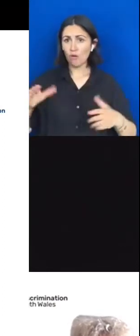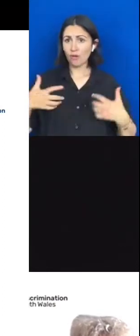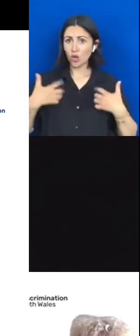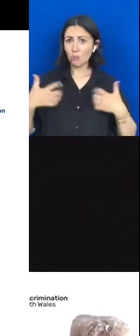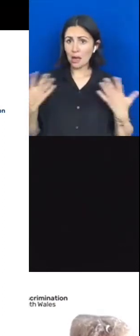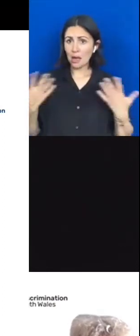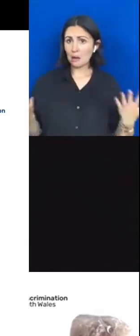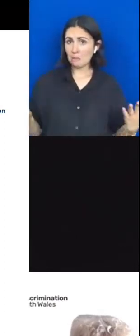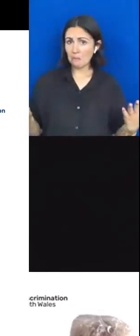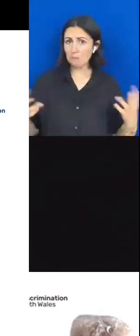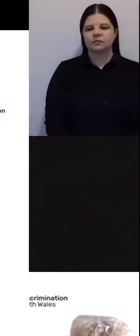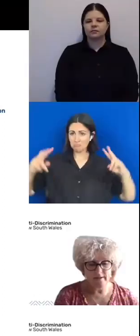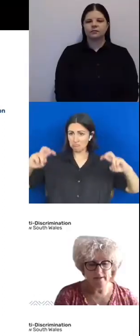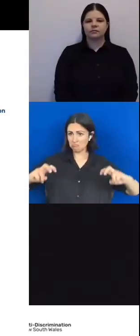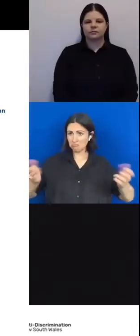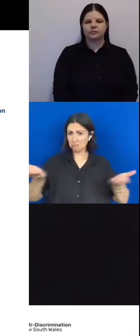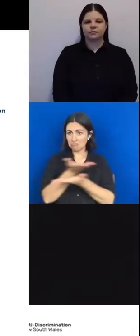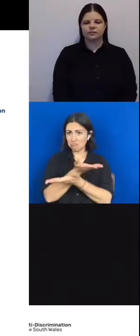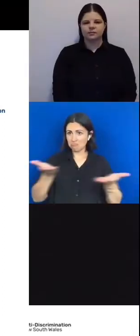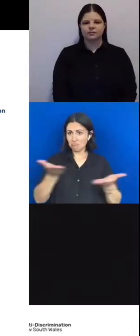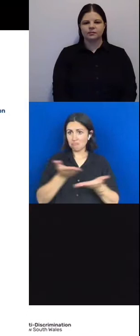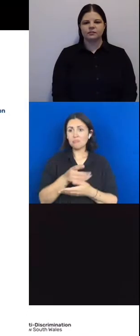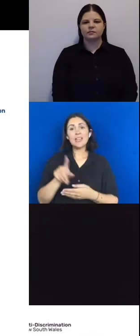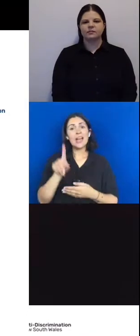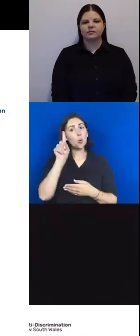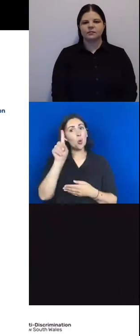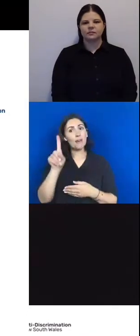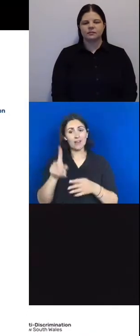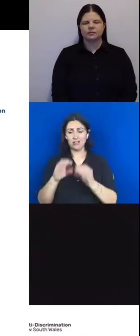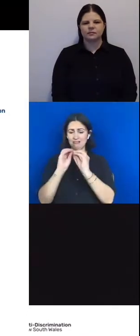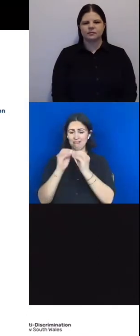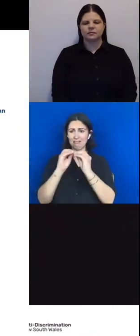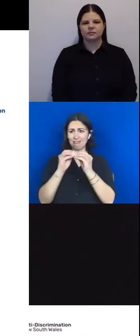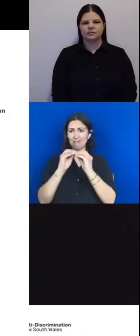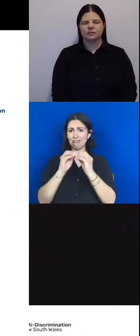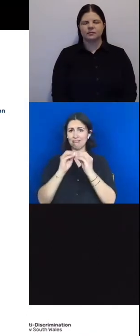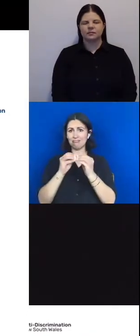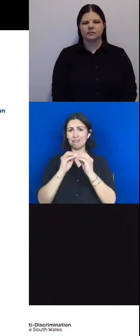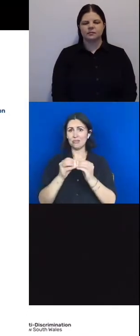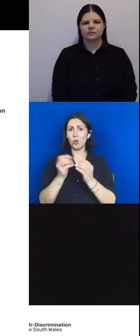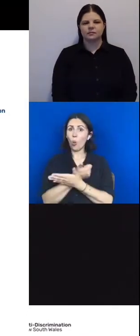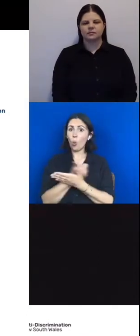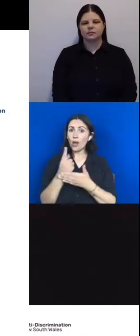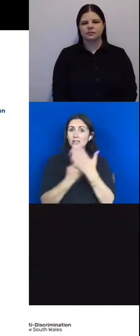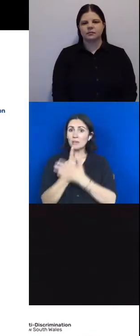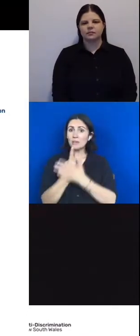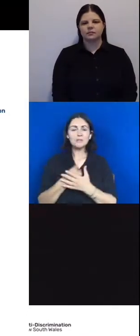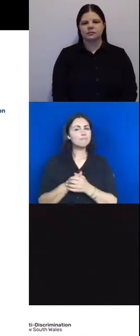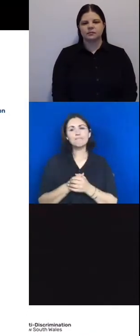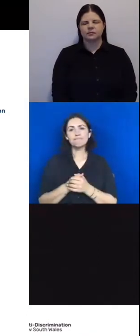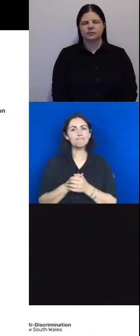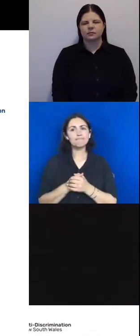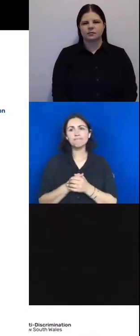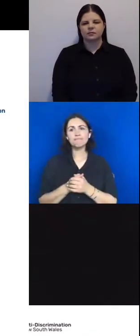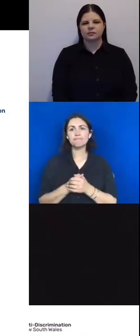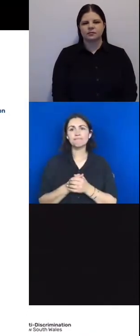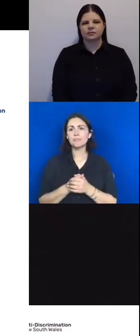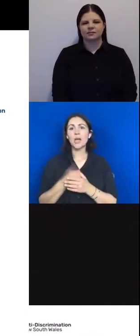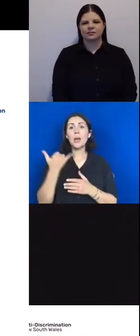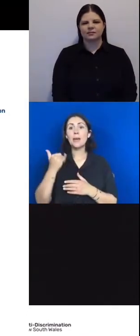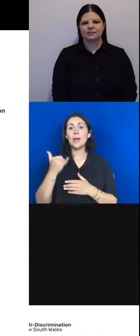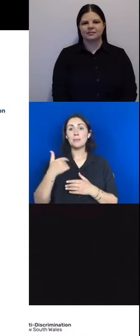However, it's important to note that conciliation doesn't always happen because the complaint may be declined during or after